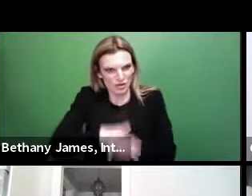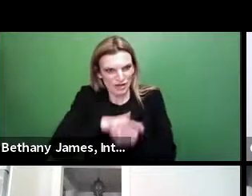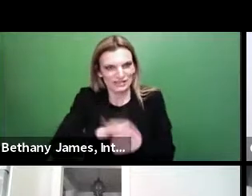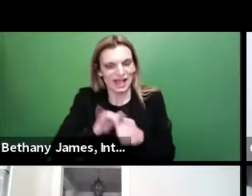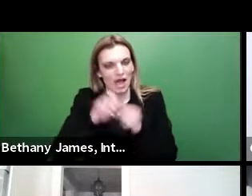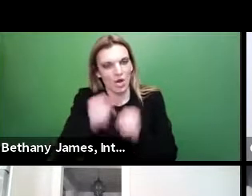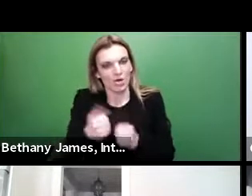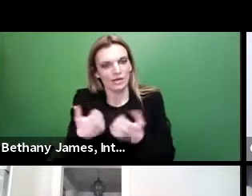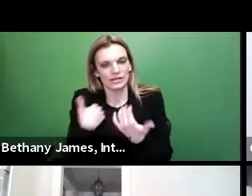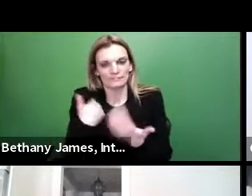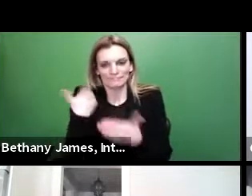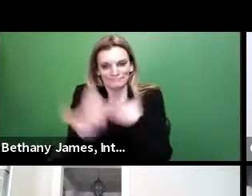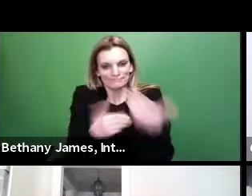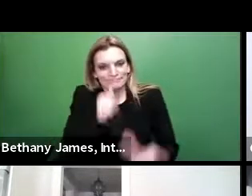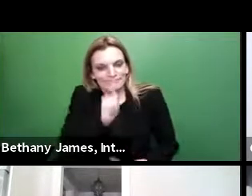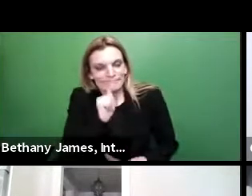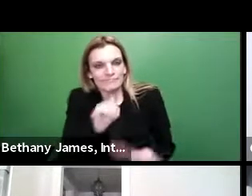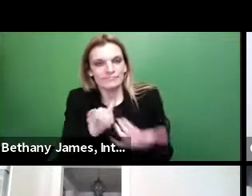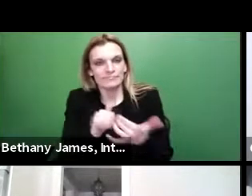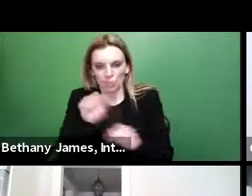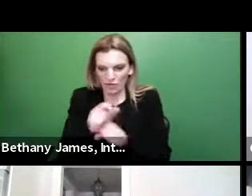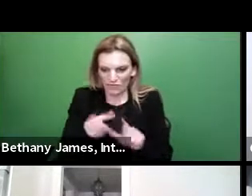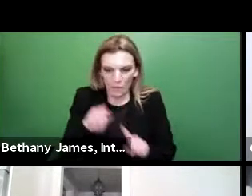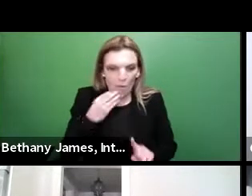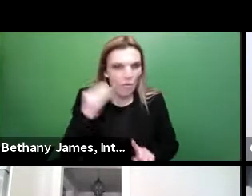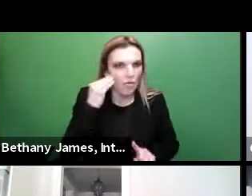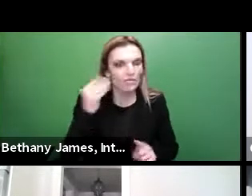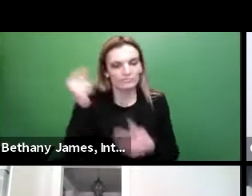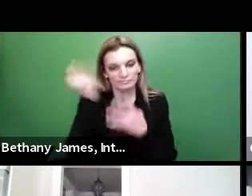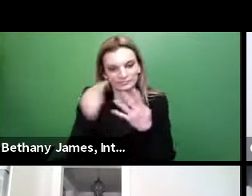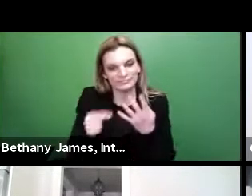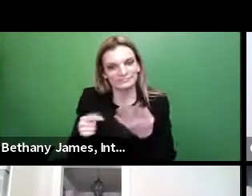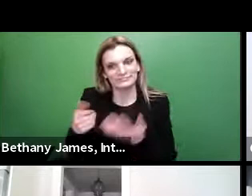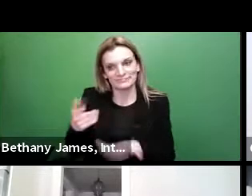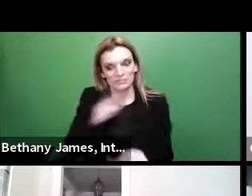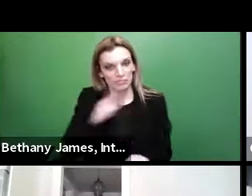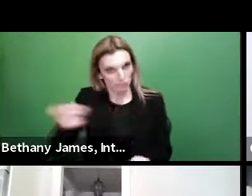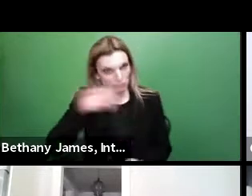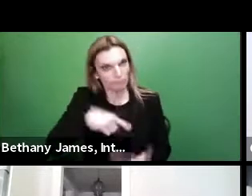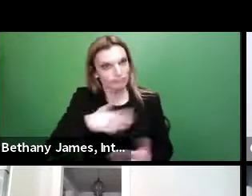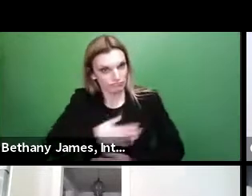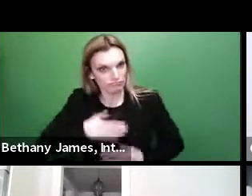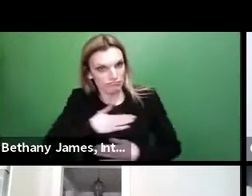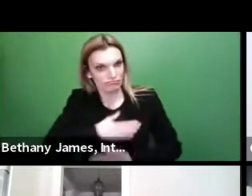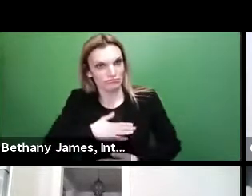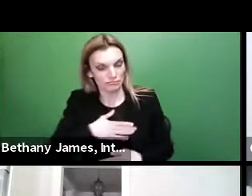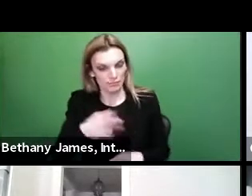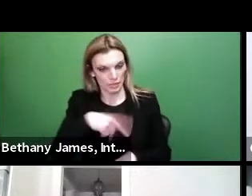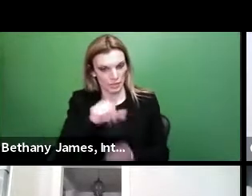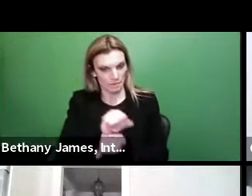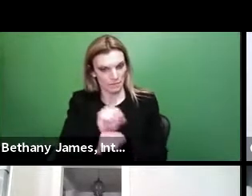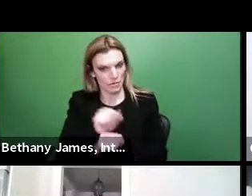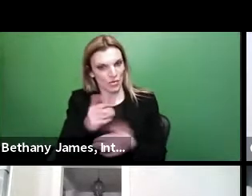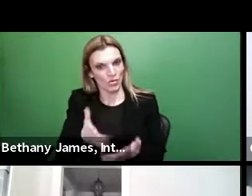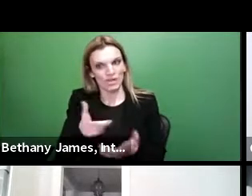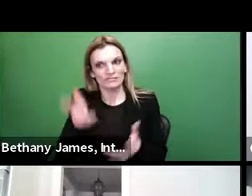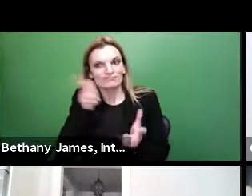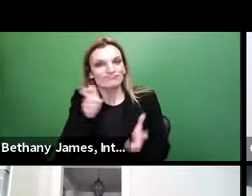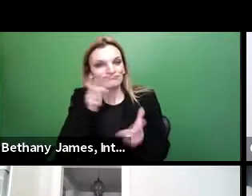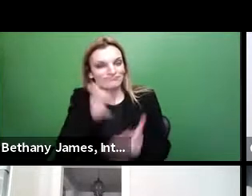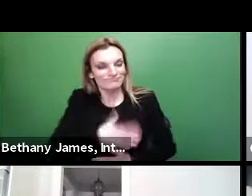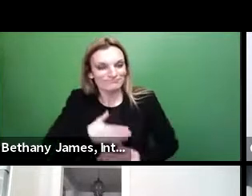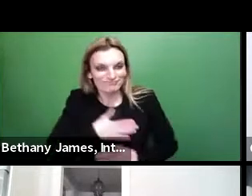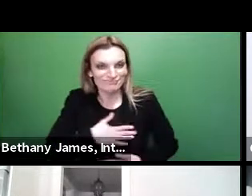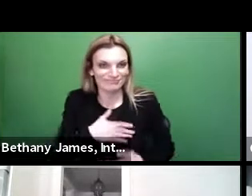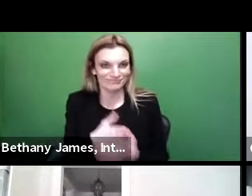with COVID-19 pandemic and working from home. It was well received by the employee group, and we want to continue